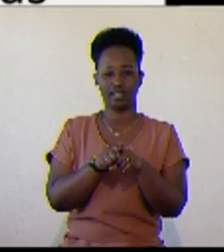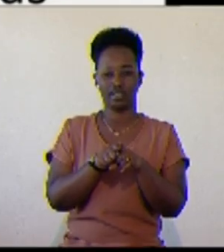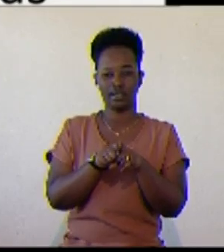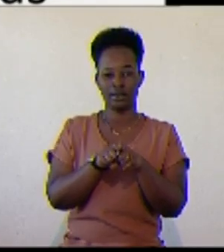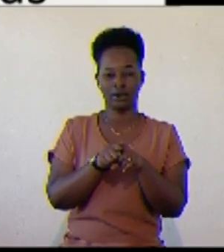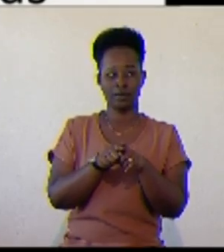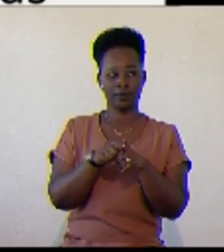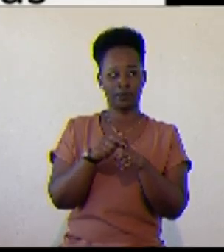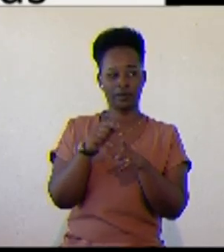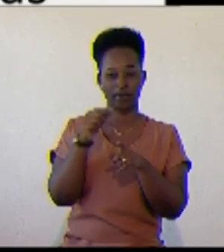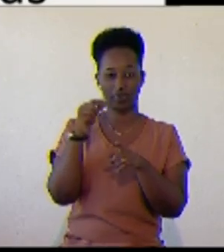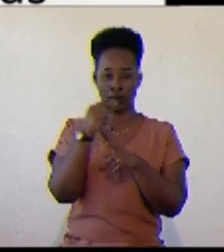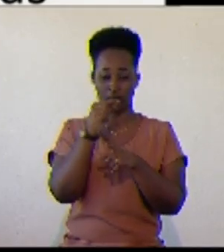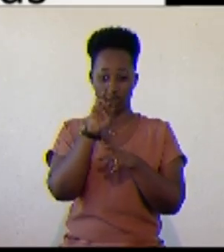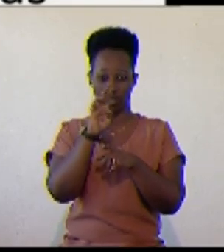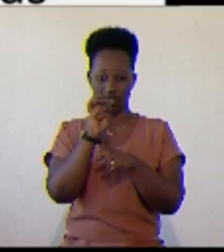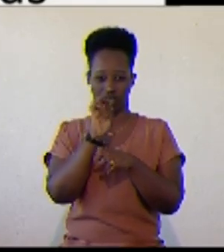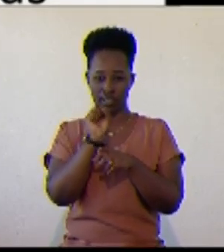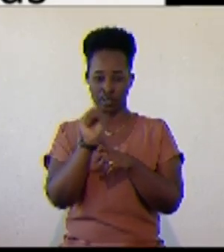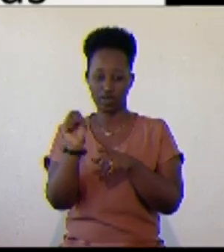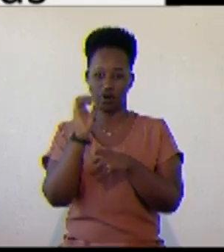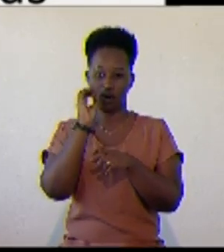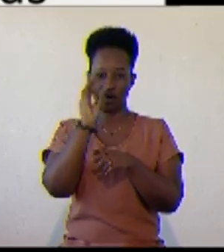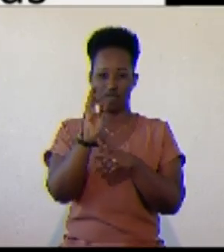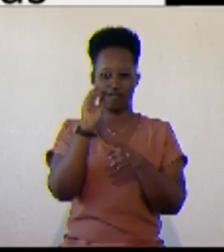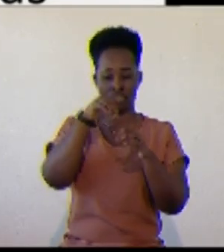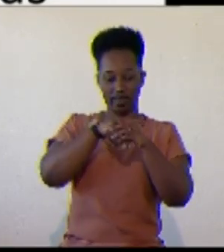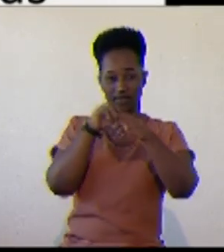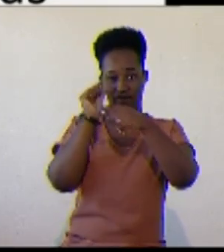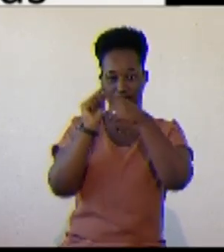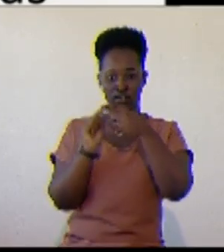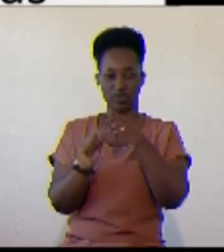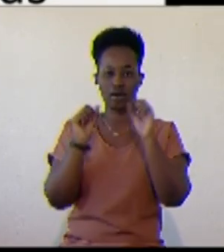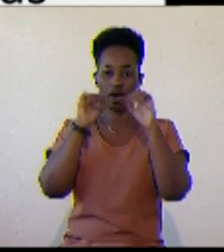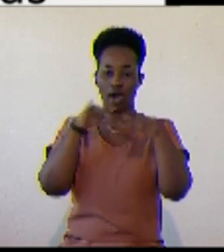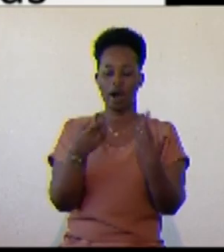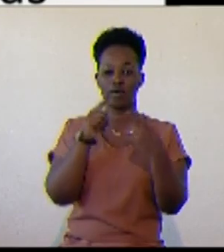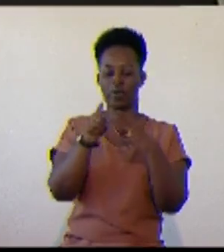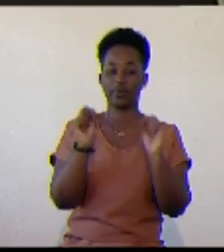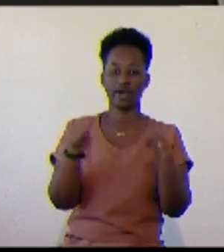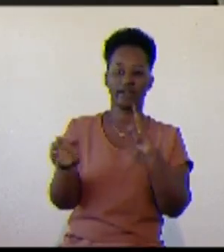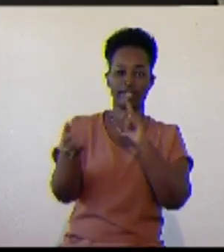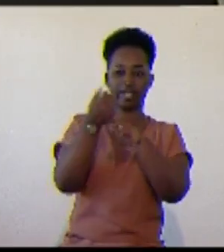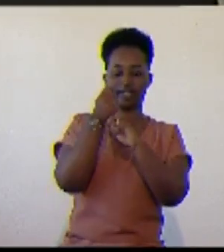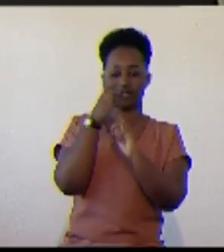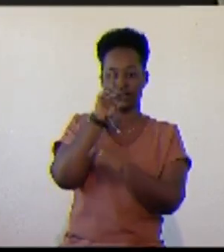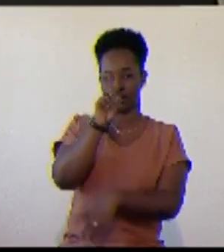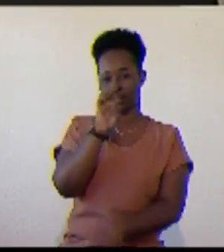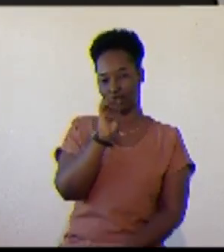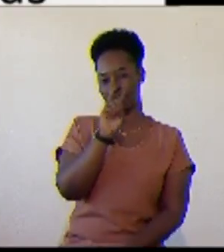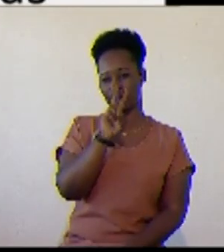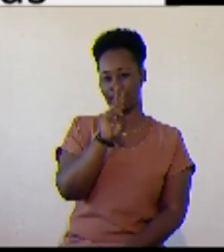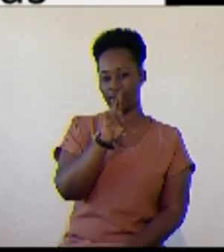So under this unit, we are going to see briefly how you can get a derivative function from a given function.